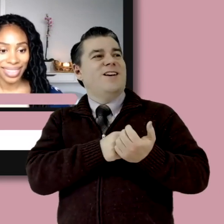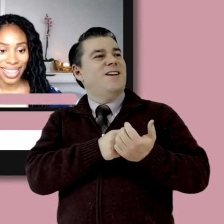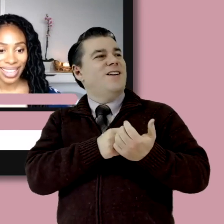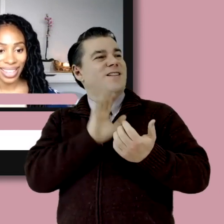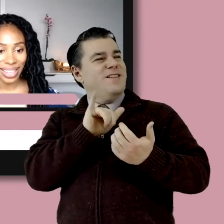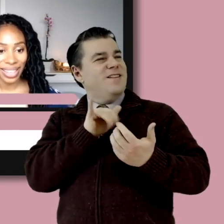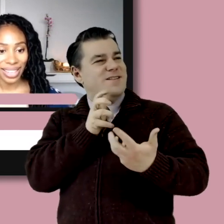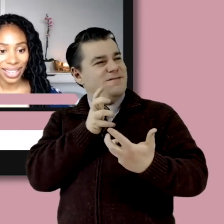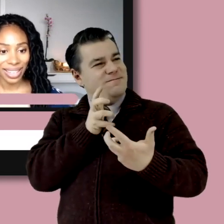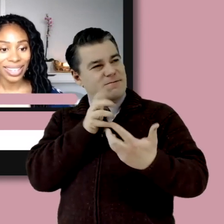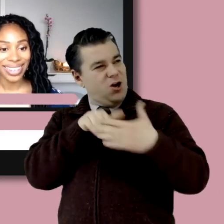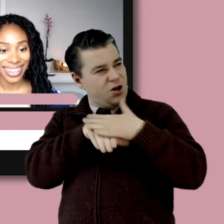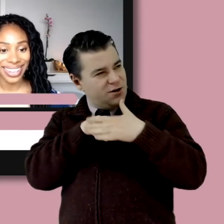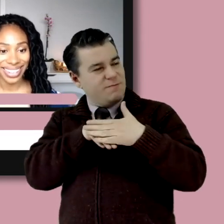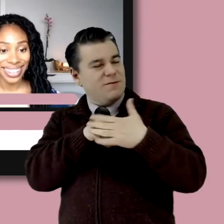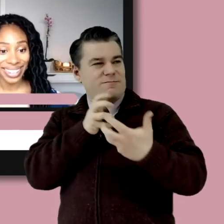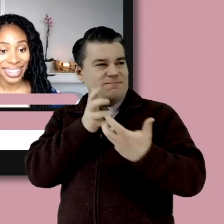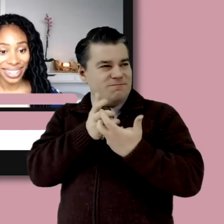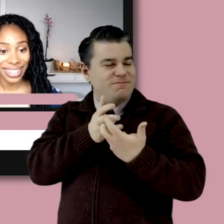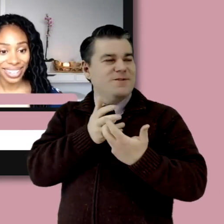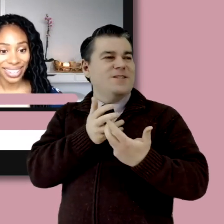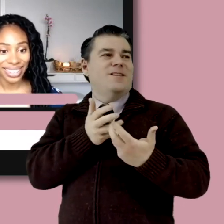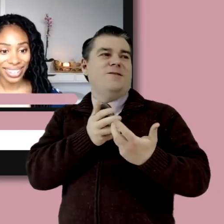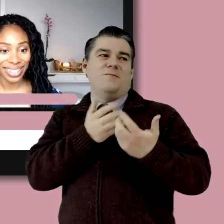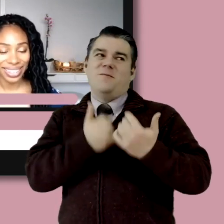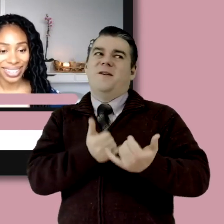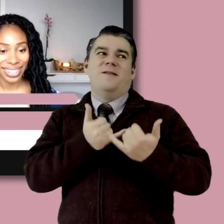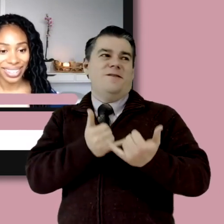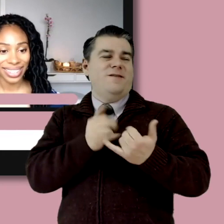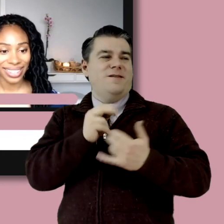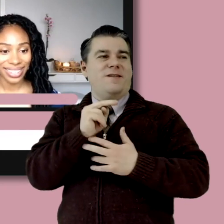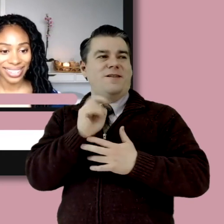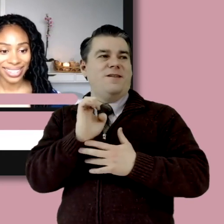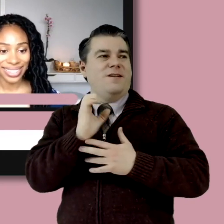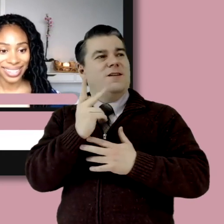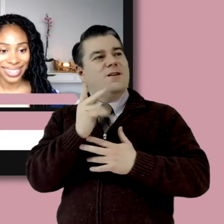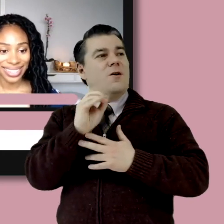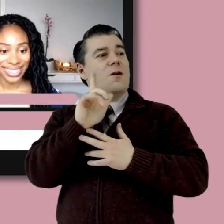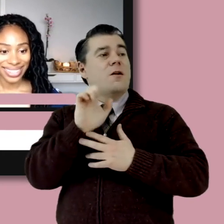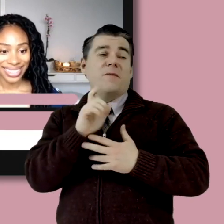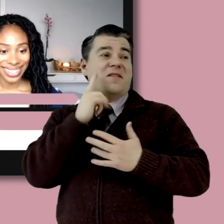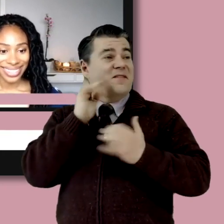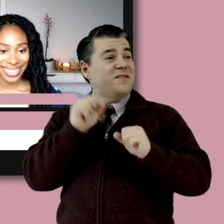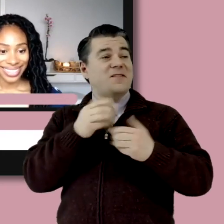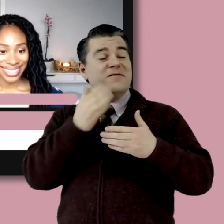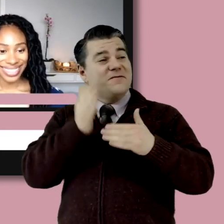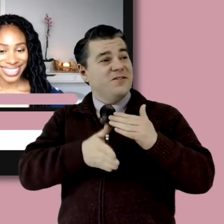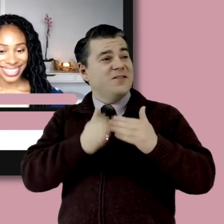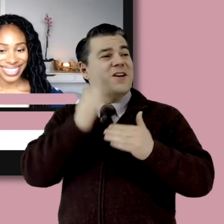accommodation or recommendation right now, Nicole. And with that, I think we could wrap up. I know it's a little